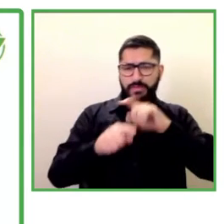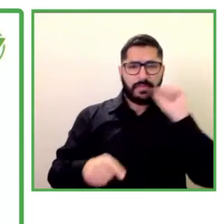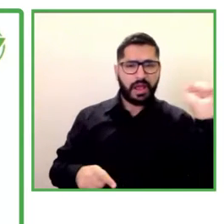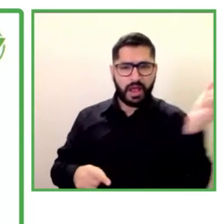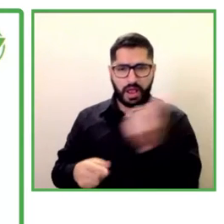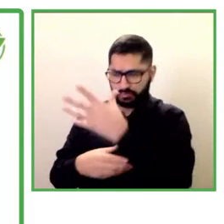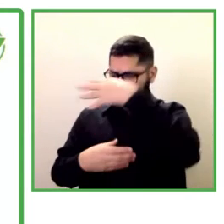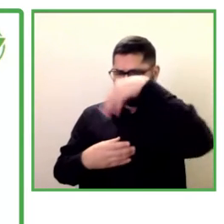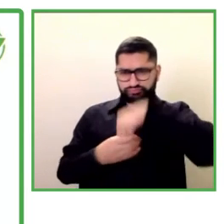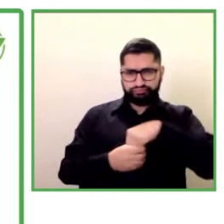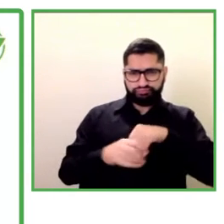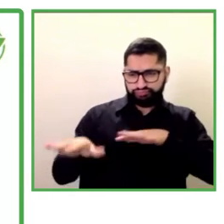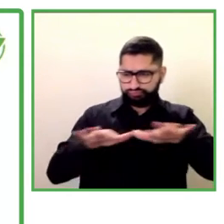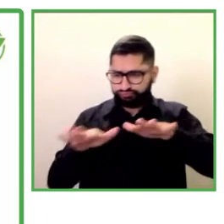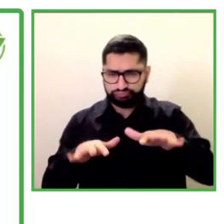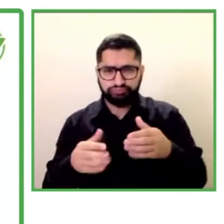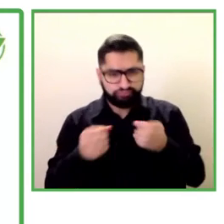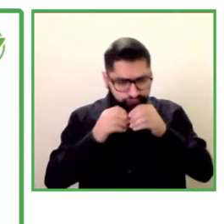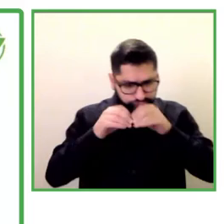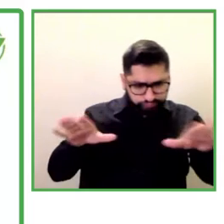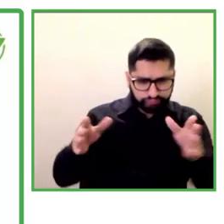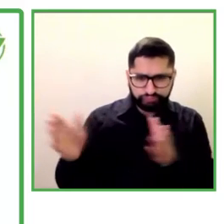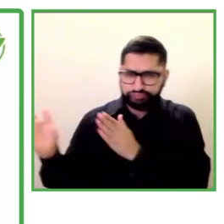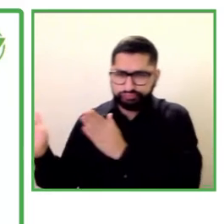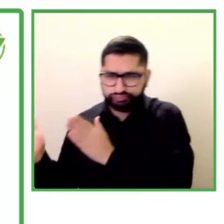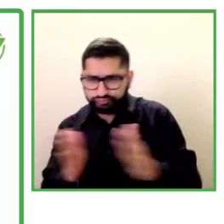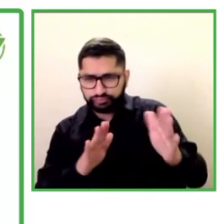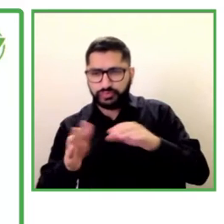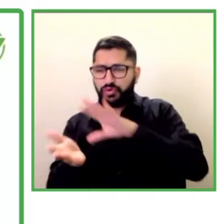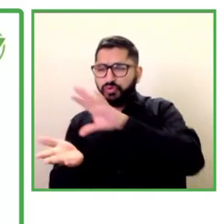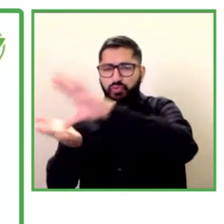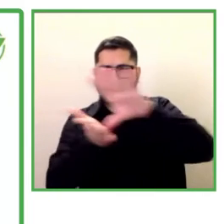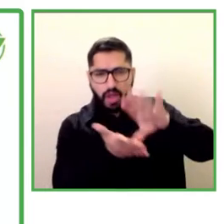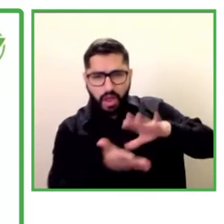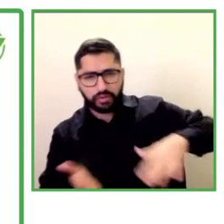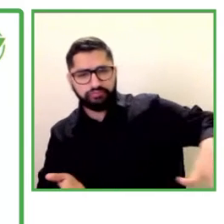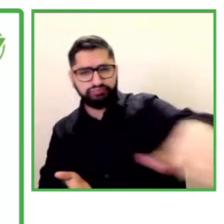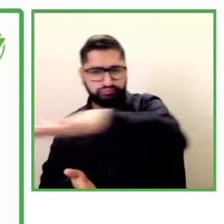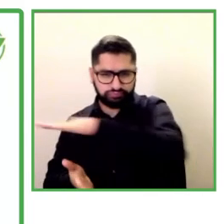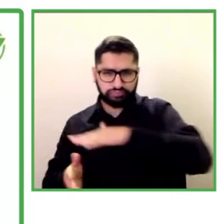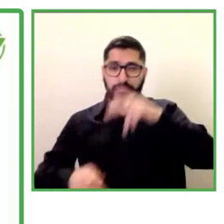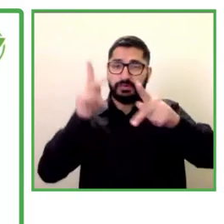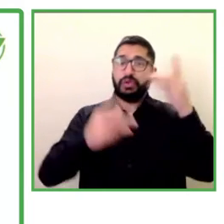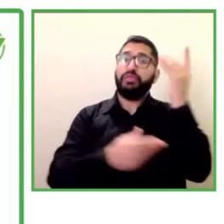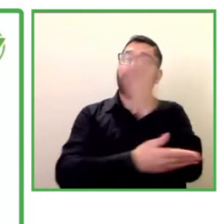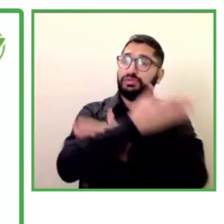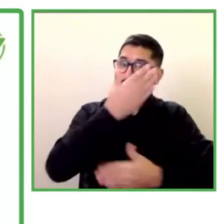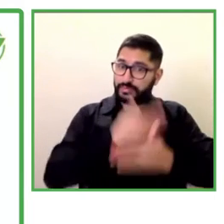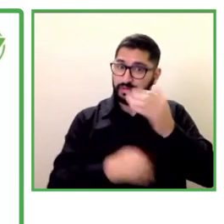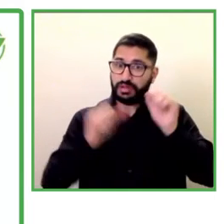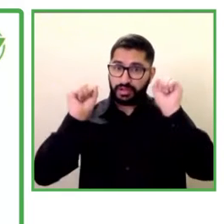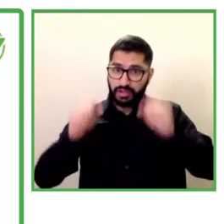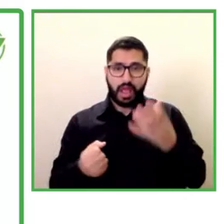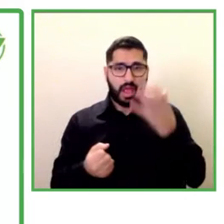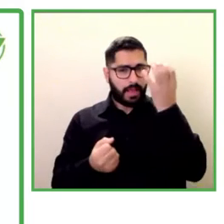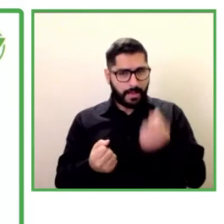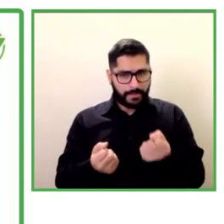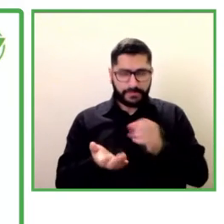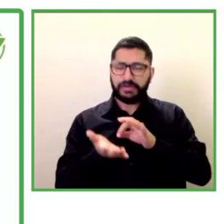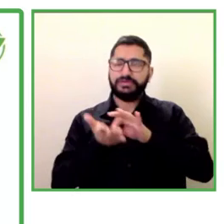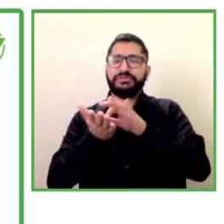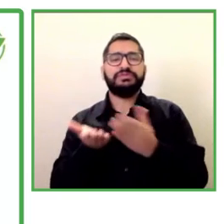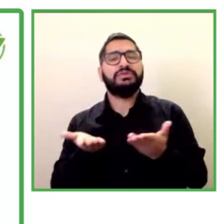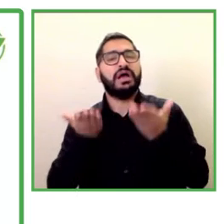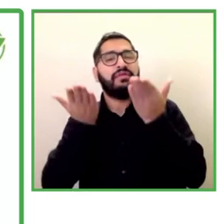our teams, that all of our branches are accessible for people with disabilities, and that we have